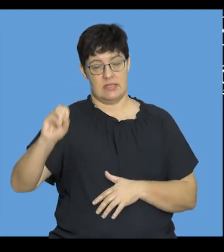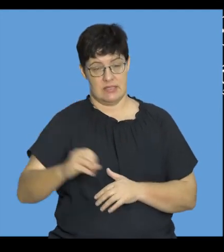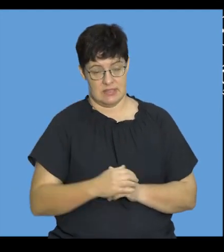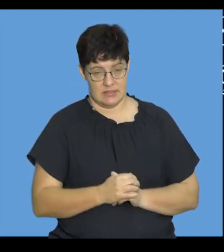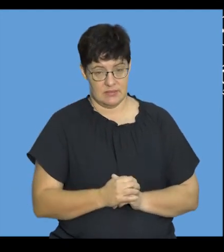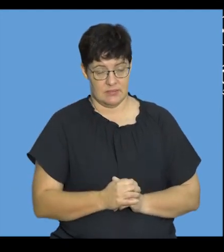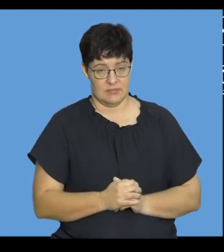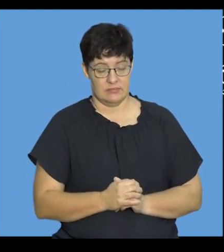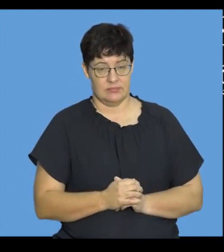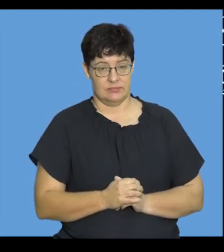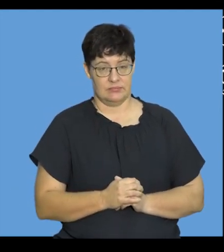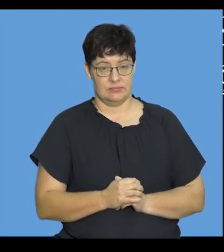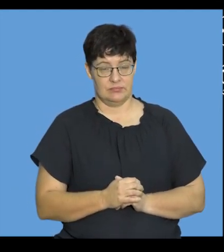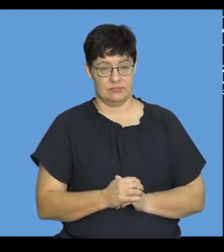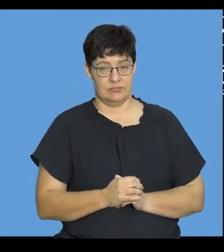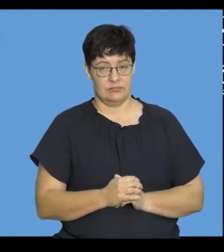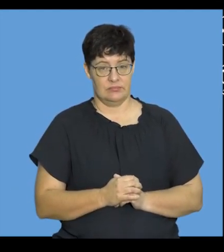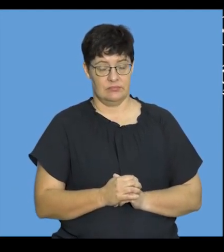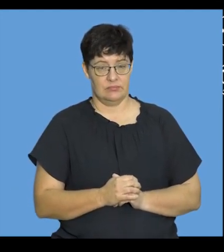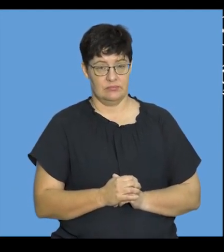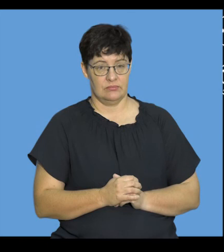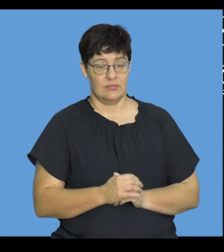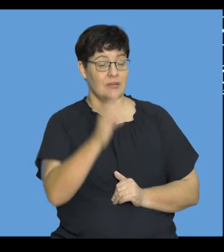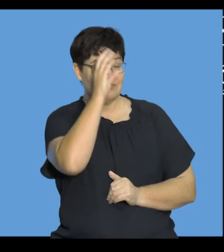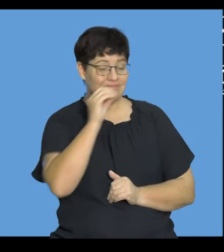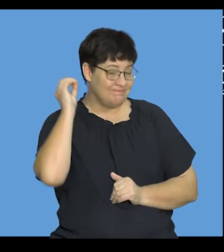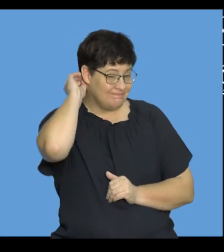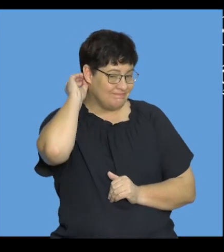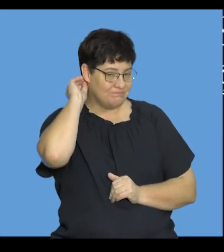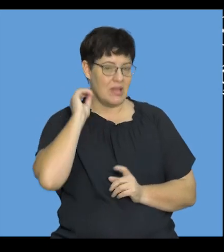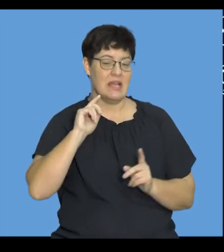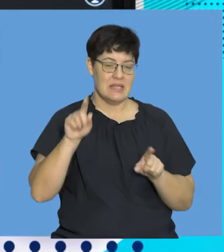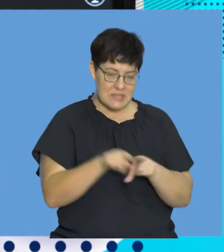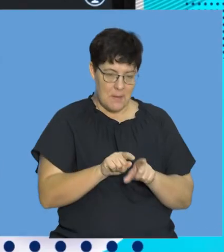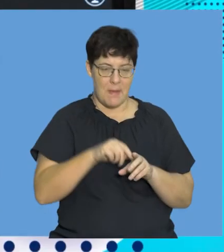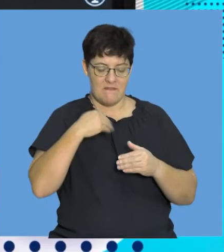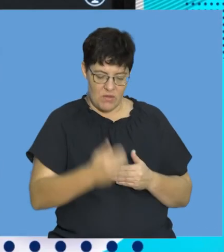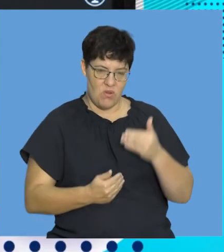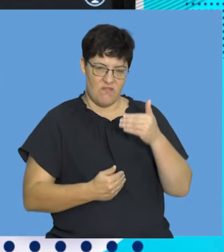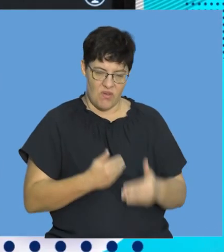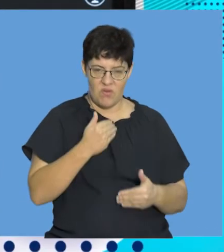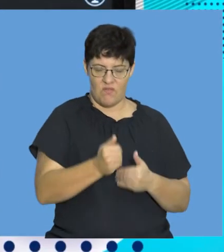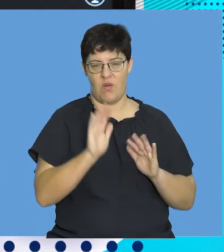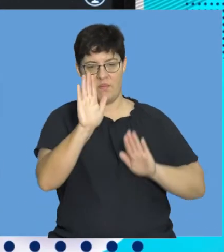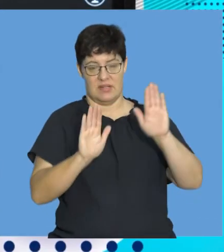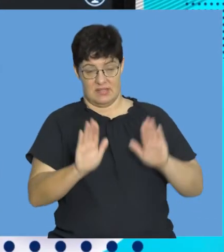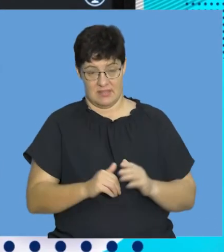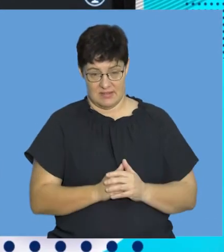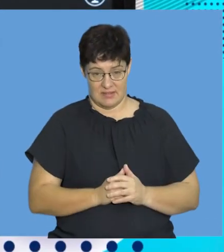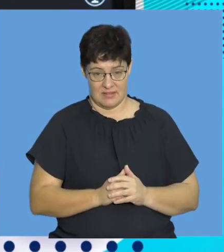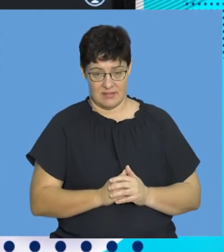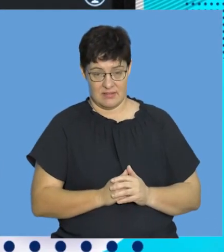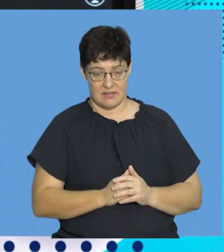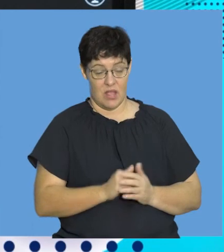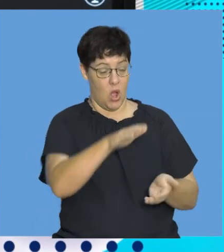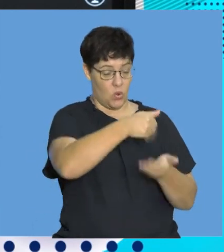17,280. Right. Notice the pattern. You will see how each collection